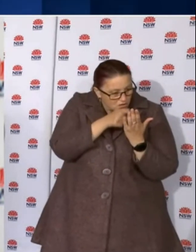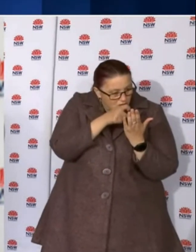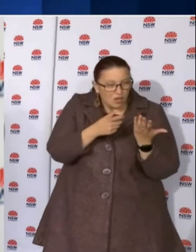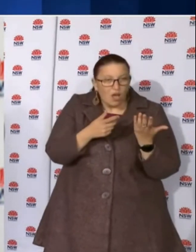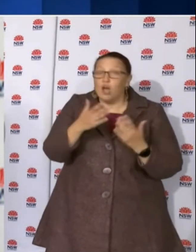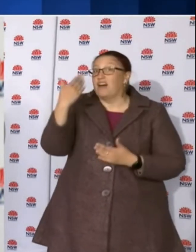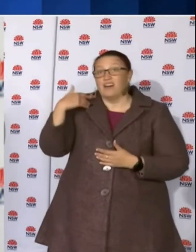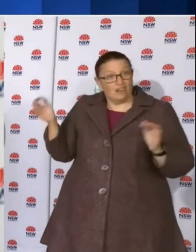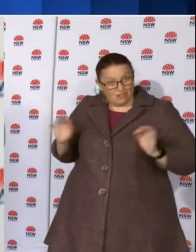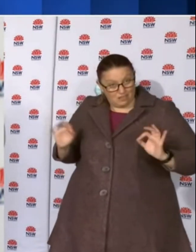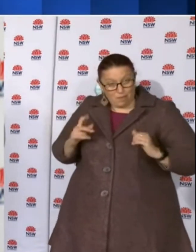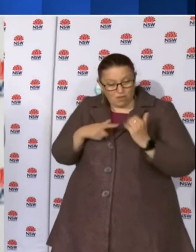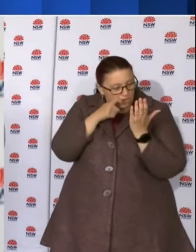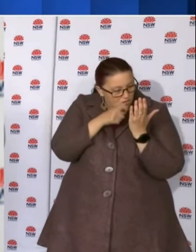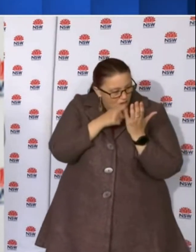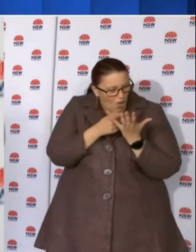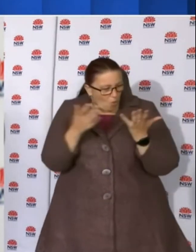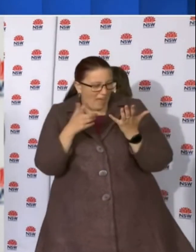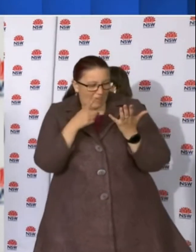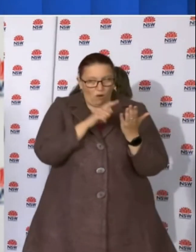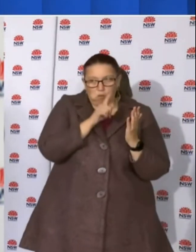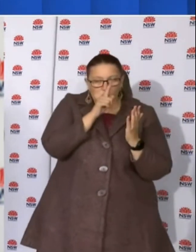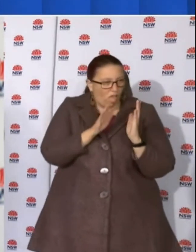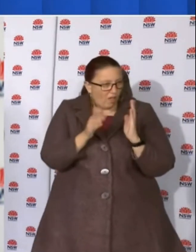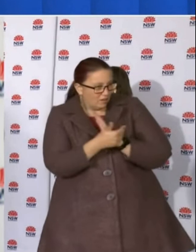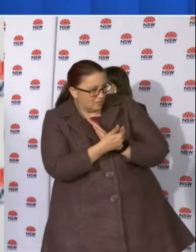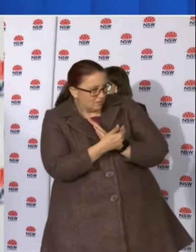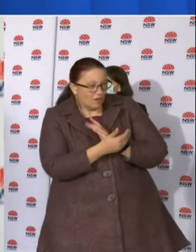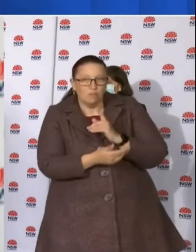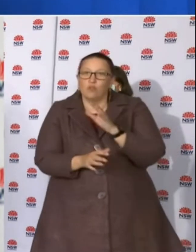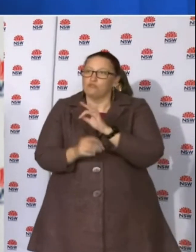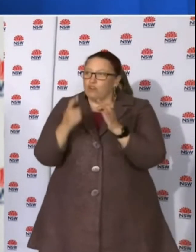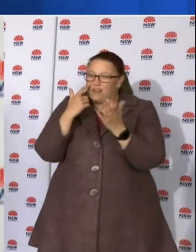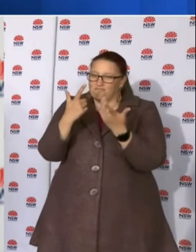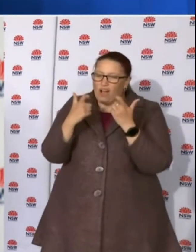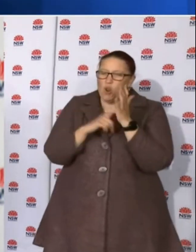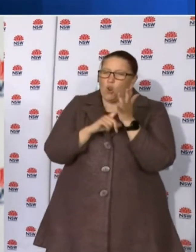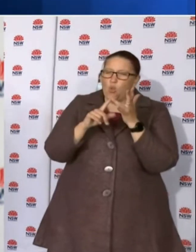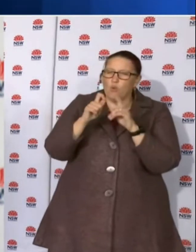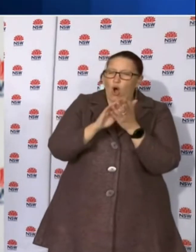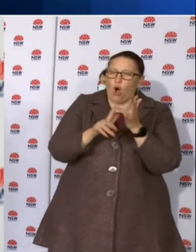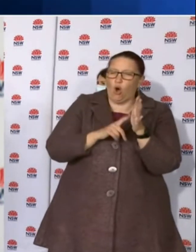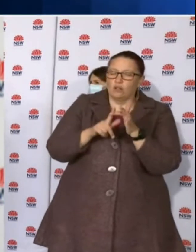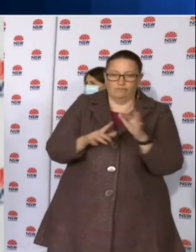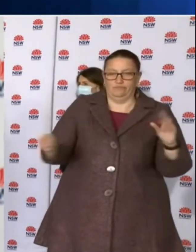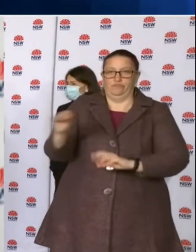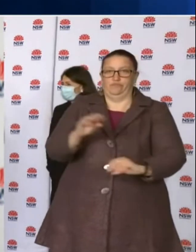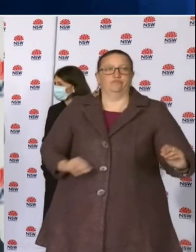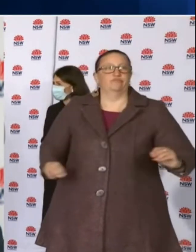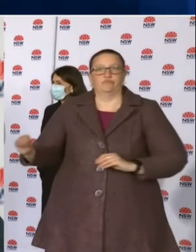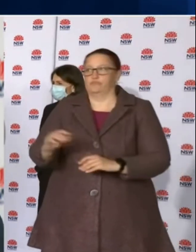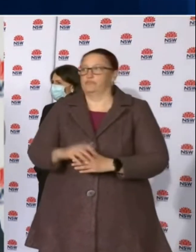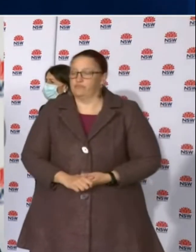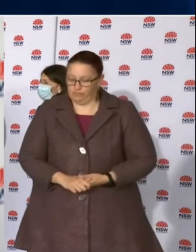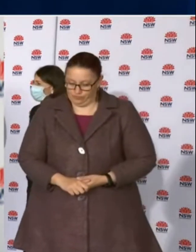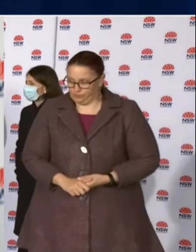grateful, trying to find loopholes in them. I'm not trying to find a loophole. I'm just trying to find the exact operation I've done all I'm going to do. Orders, given that this was a